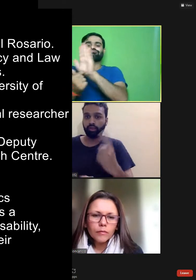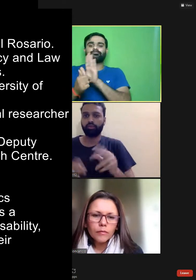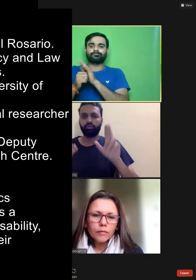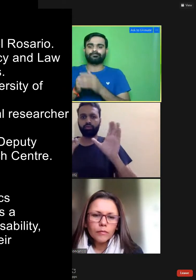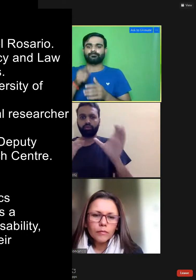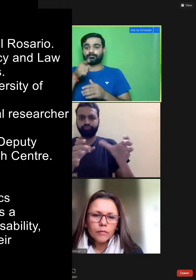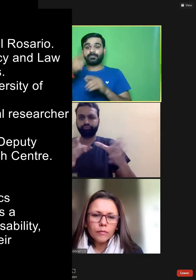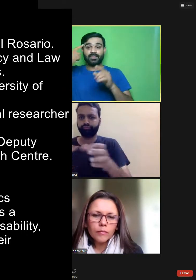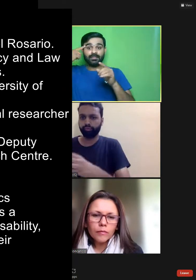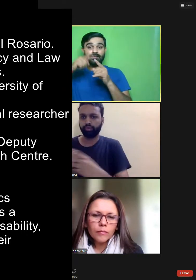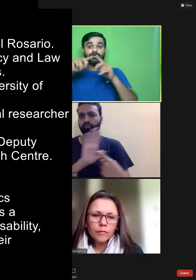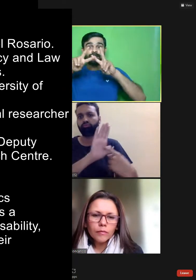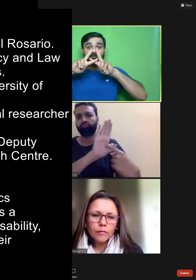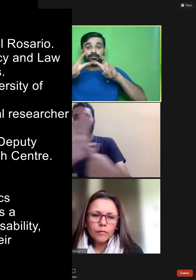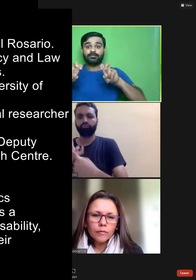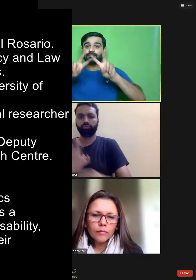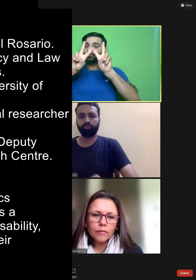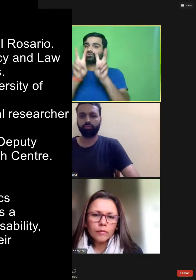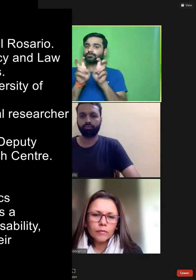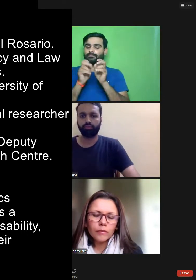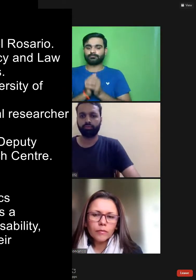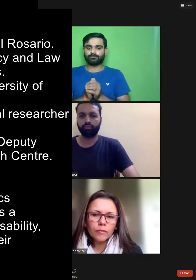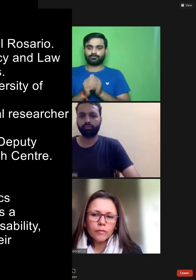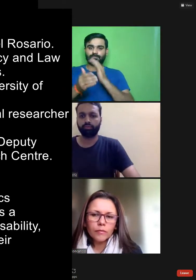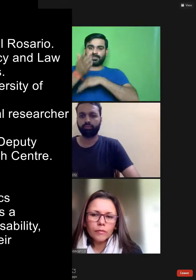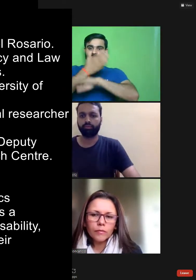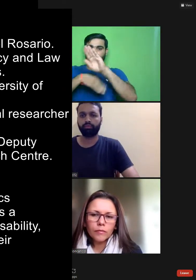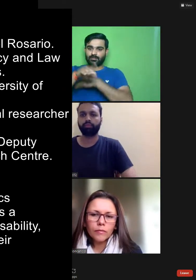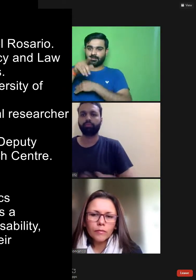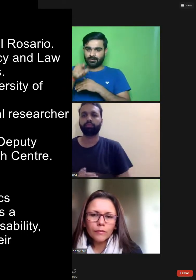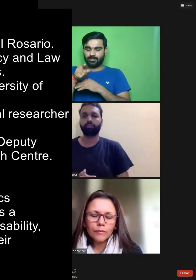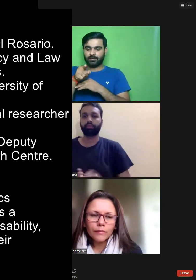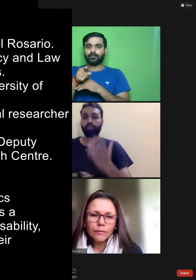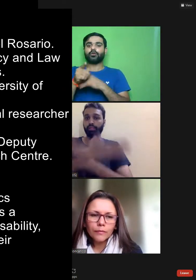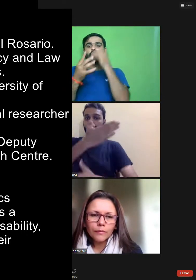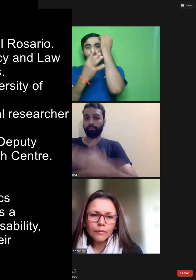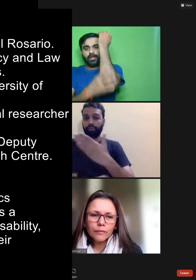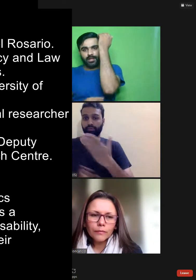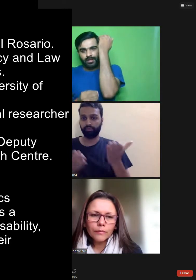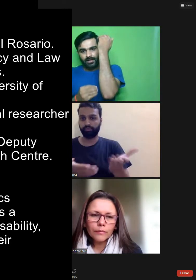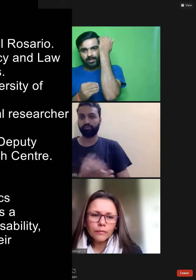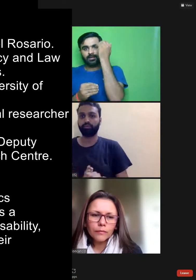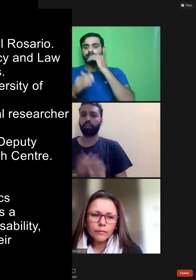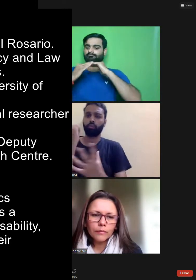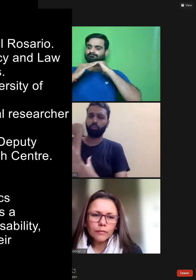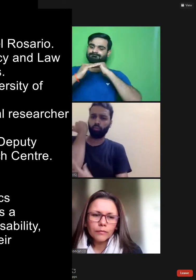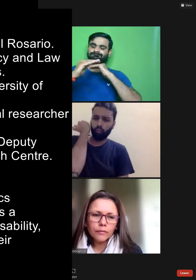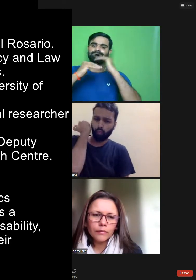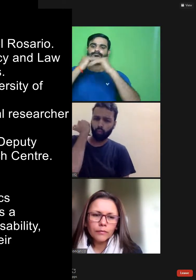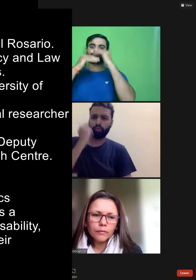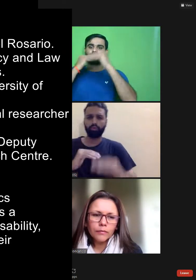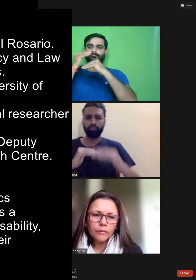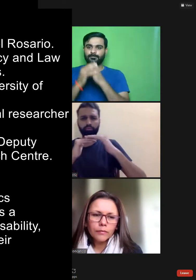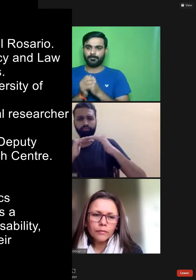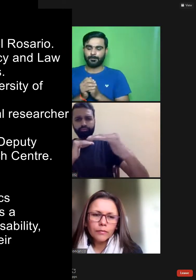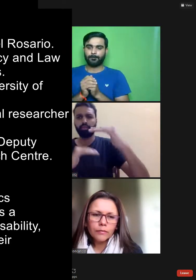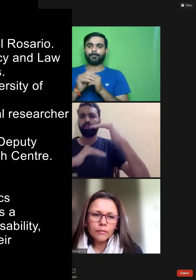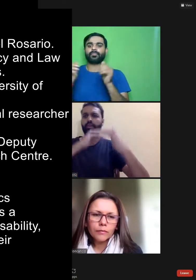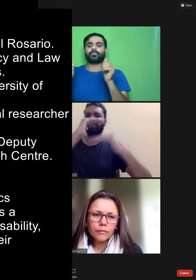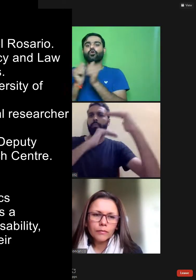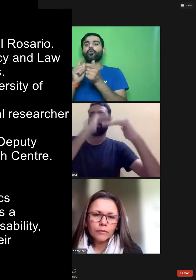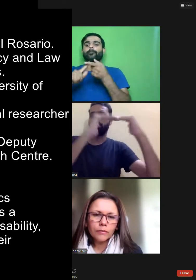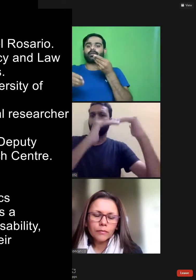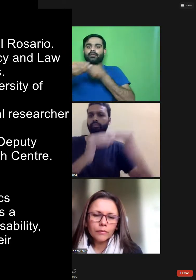main research topics are disability, poverty, sustainable development, and health